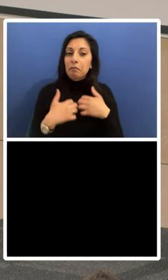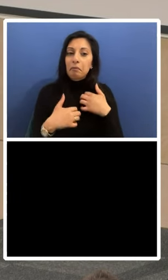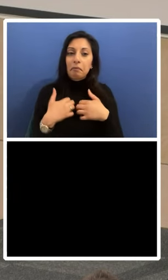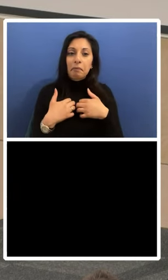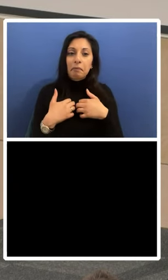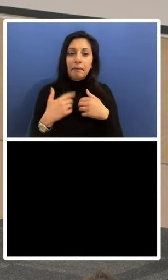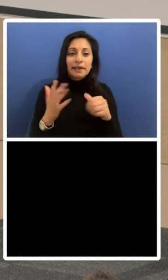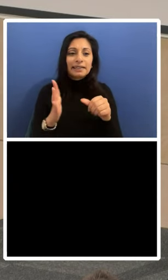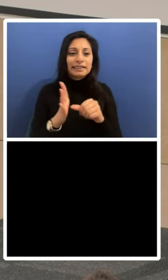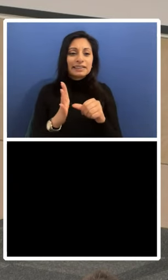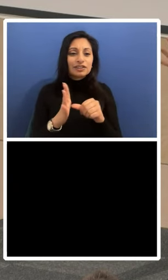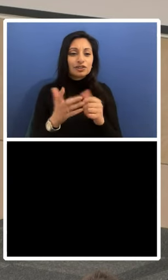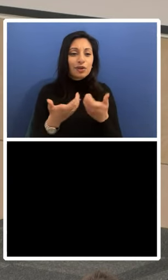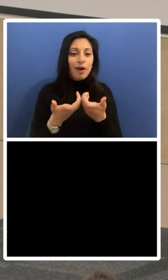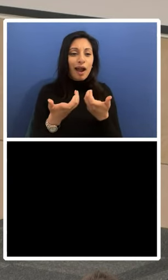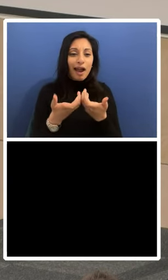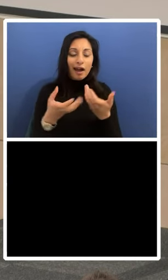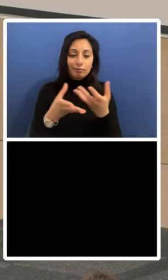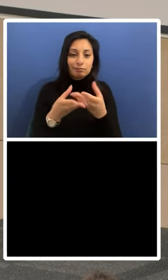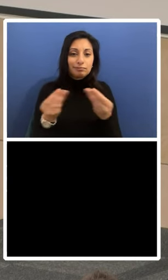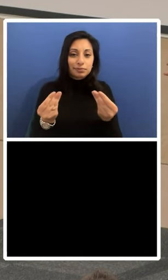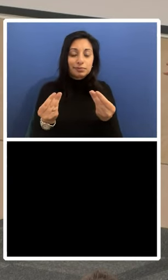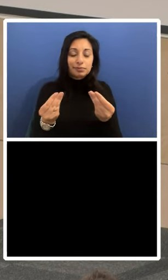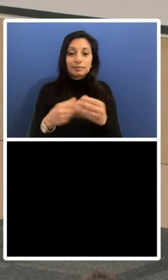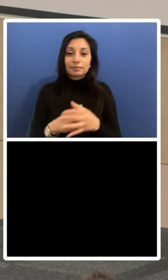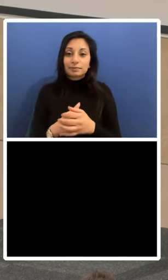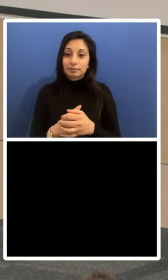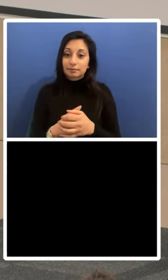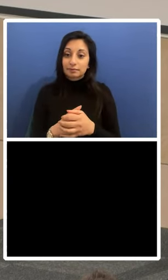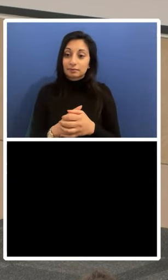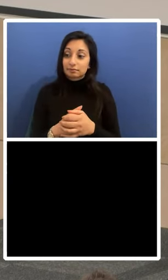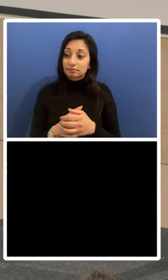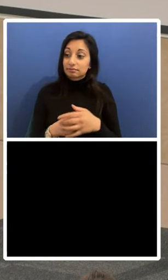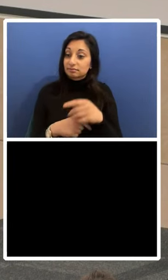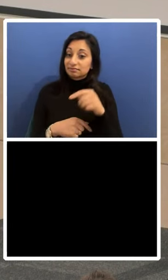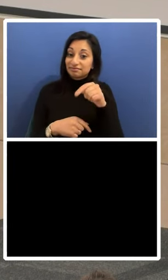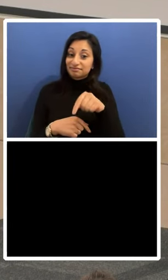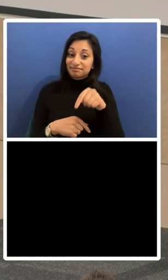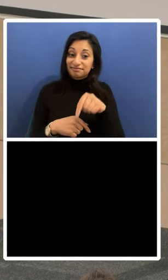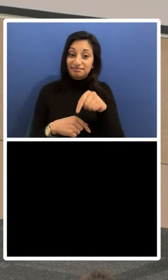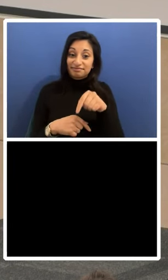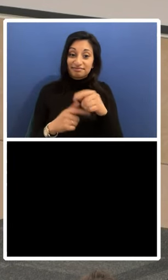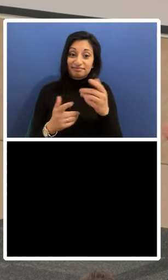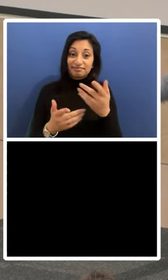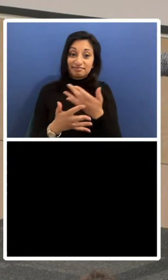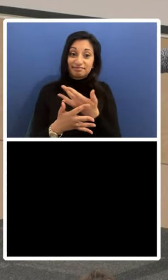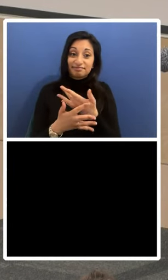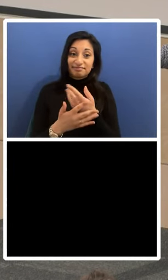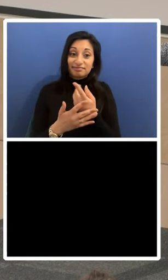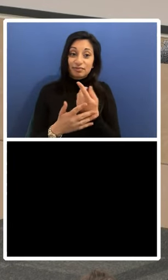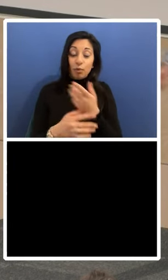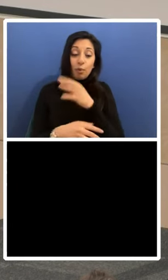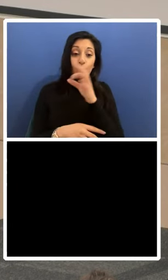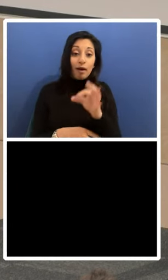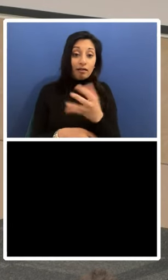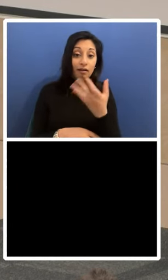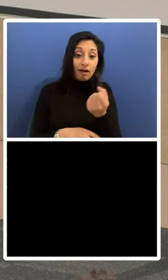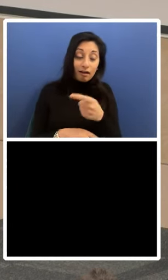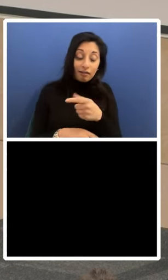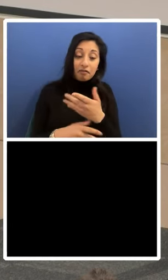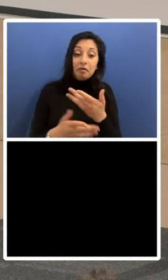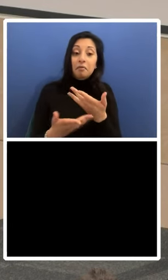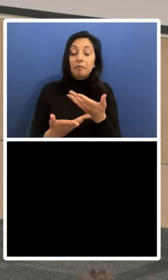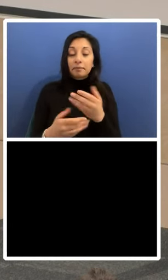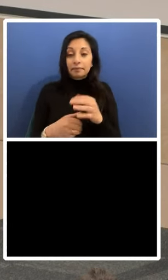about. So let's begin with in person. Who would like to kick off? At the front, Kirsty. Yeah.